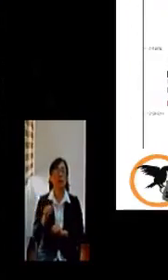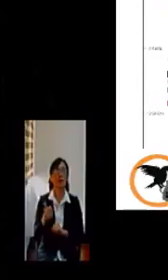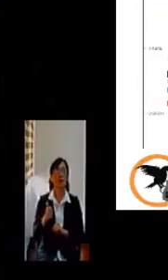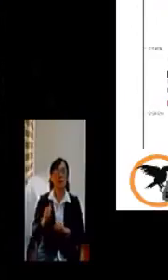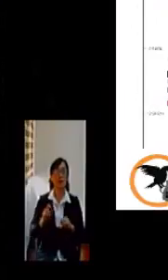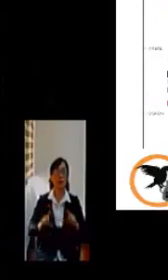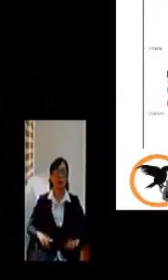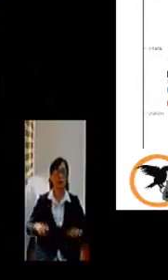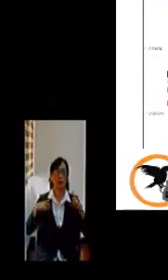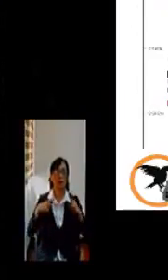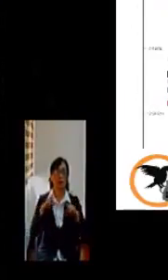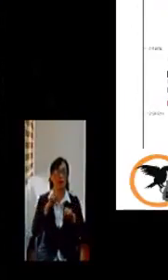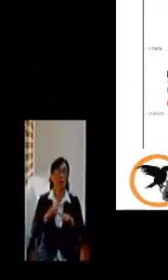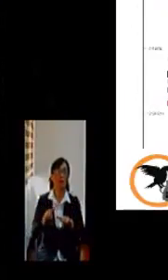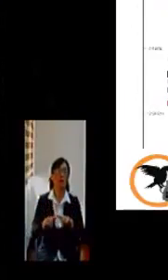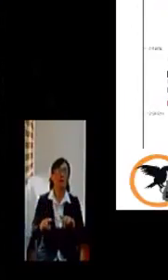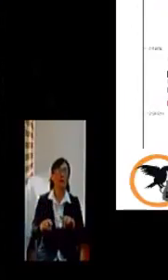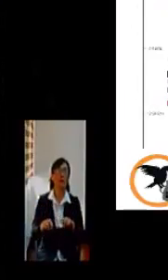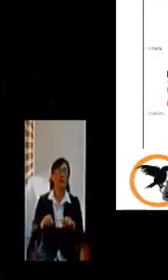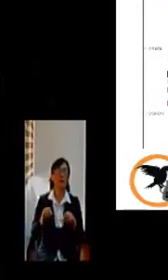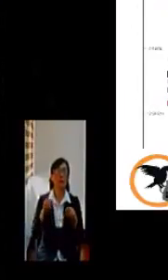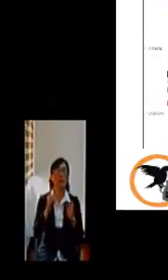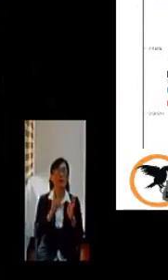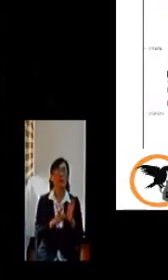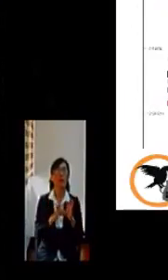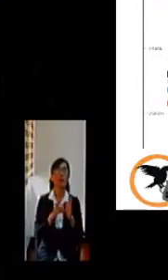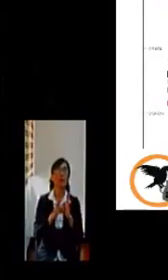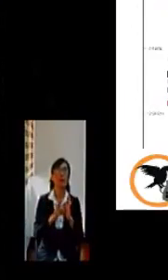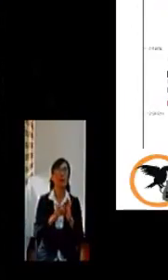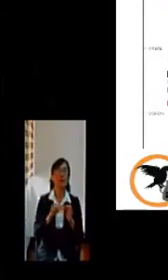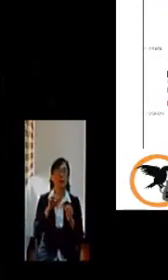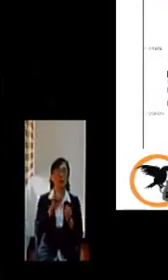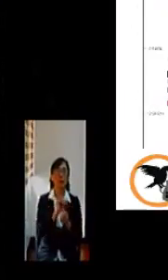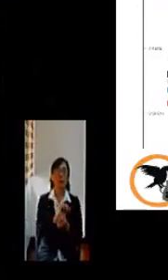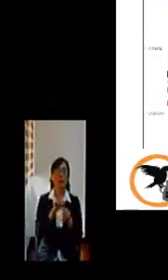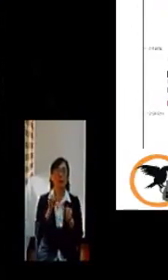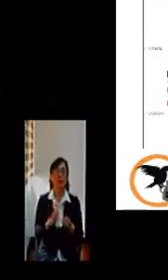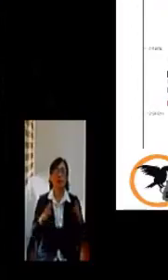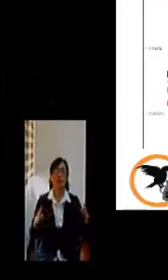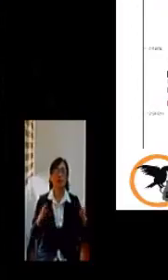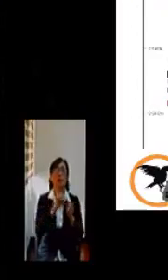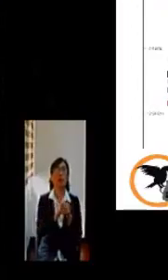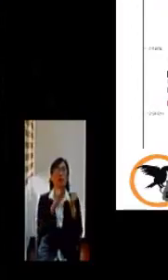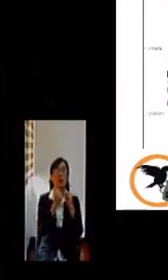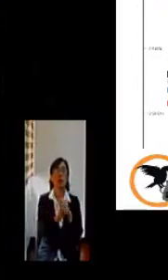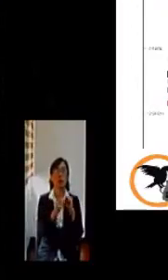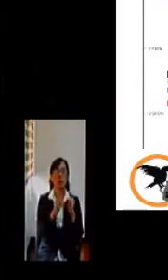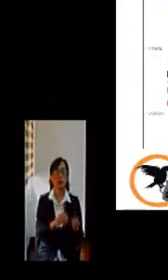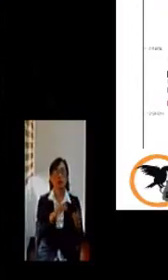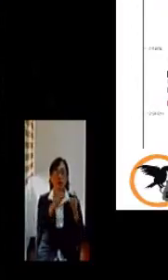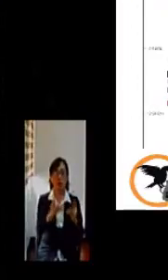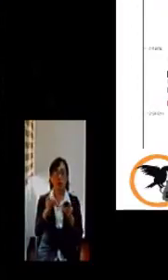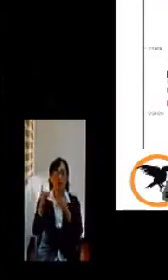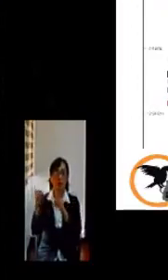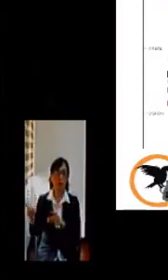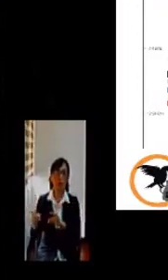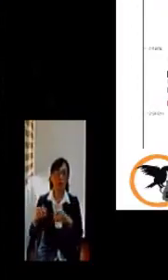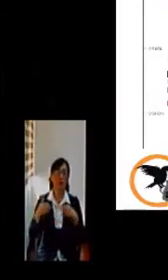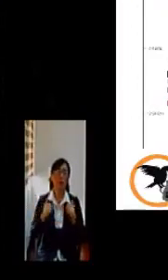data, we have discovered that there has been a major shift in the distribution with species. So there's a big